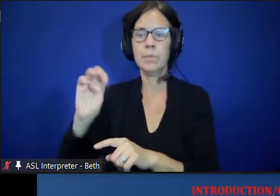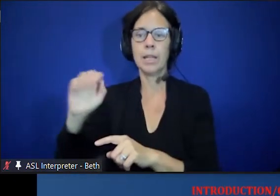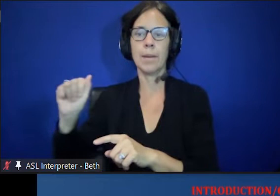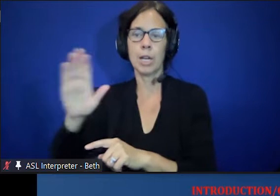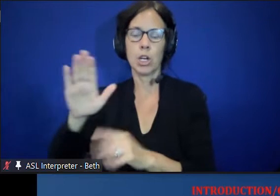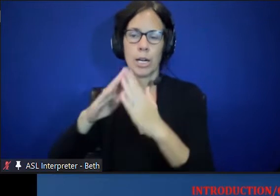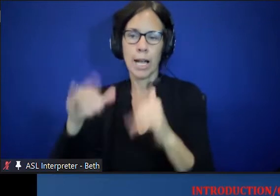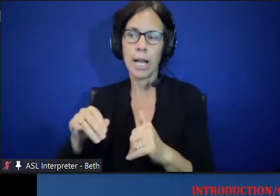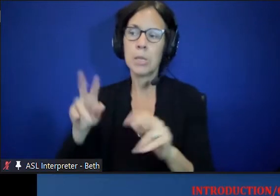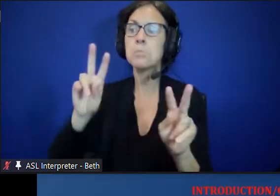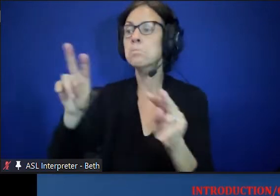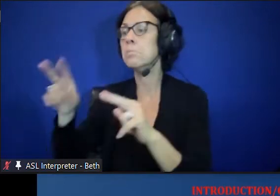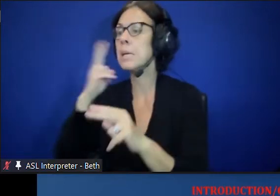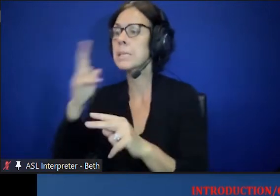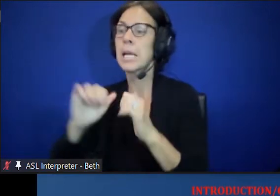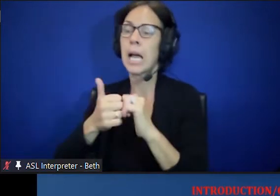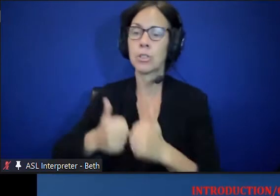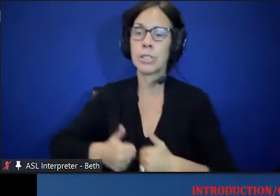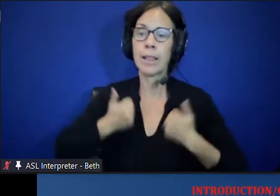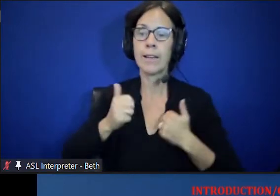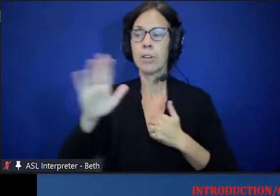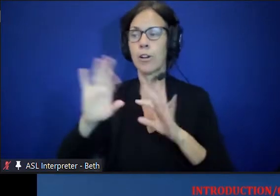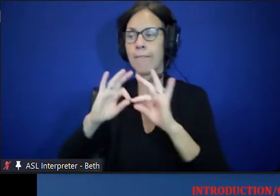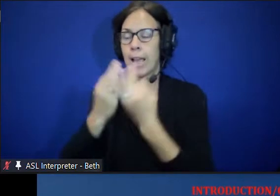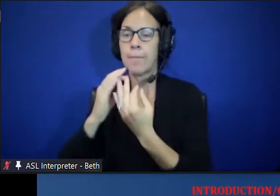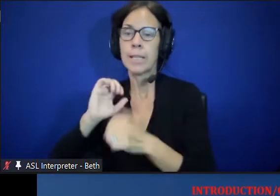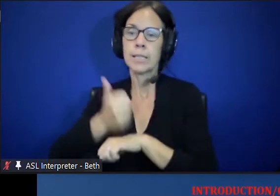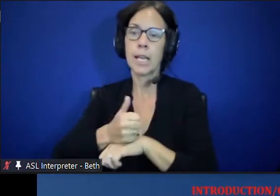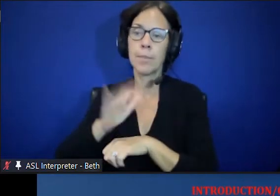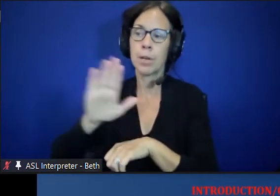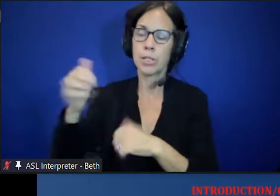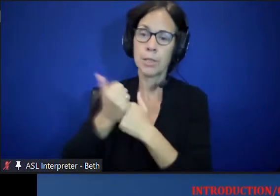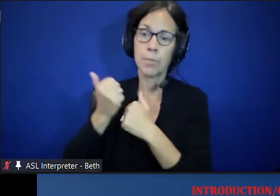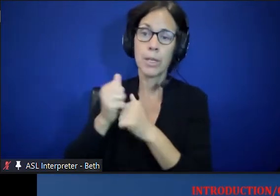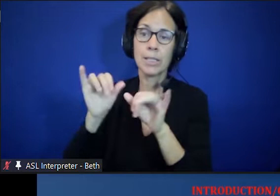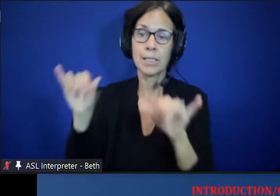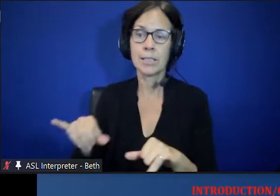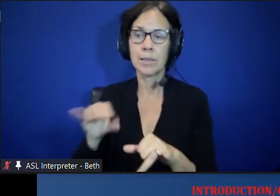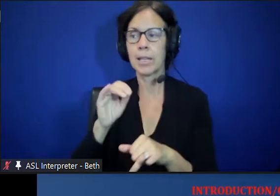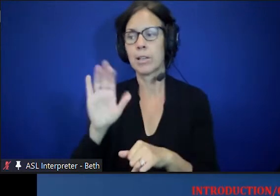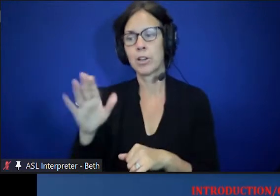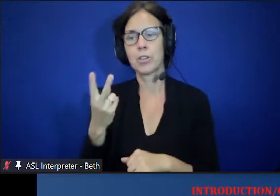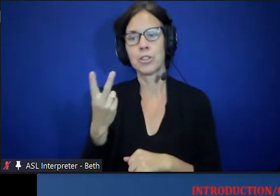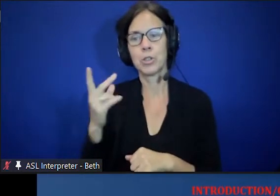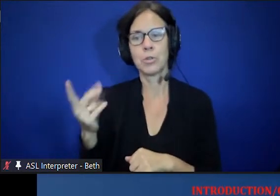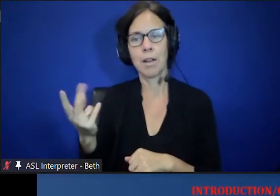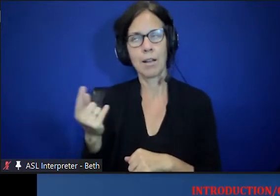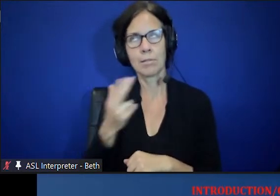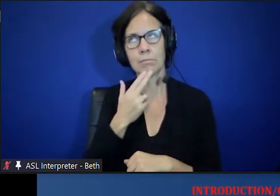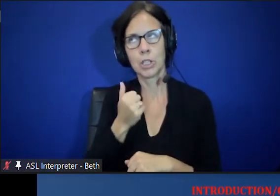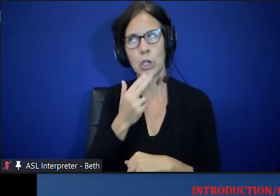of got to see how she lives, her family setup, her support system, and her 2 dogs, which were really